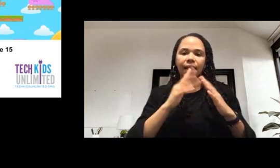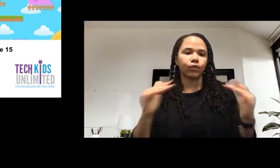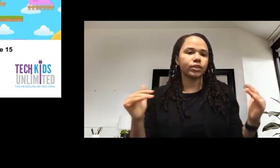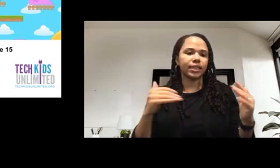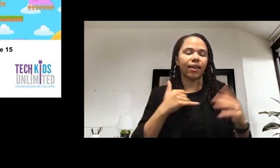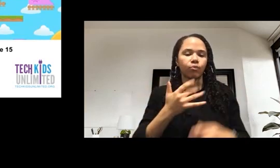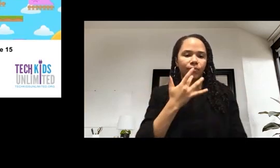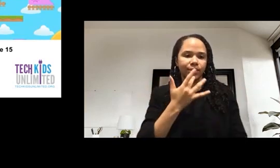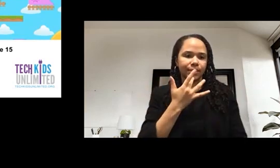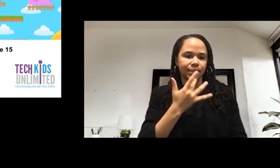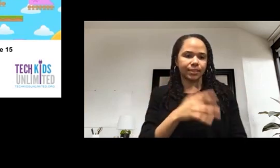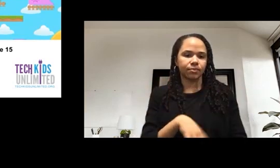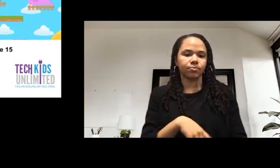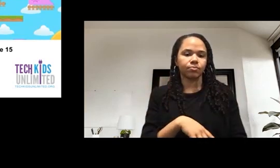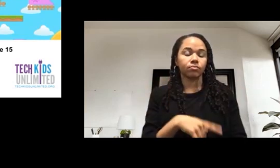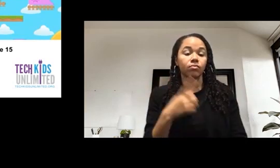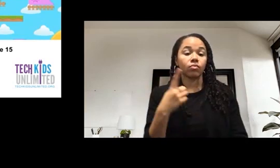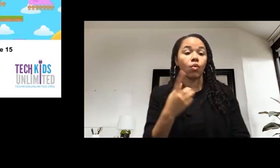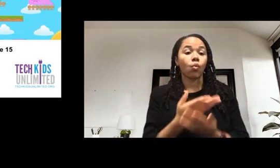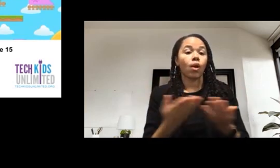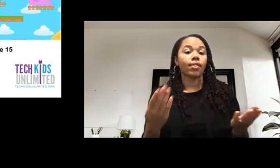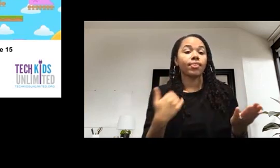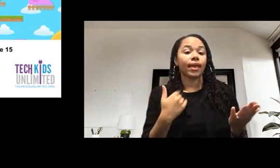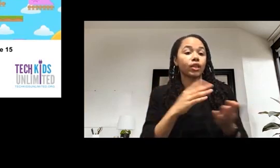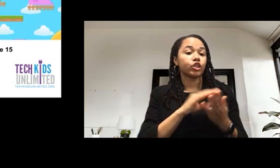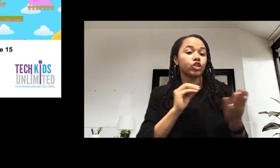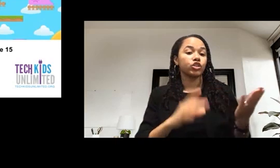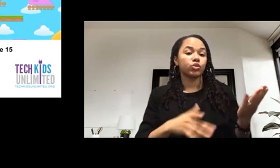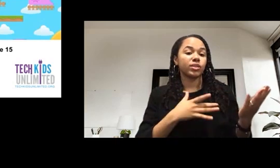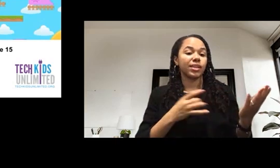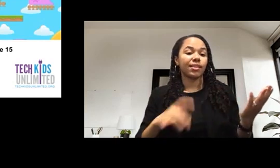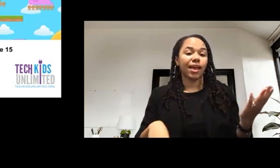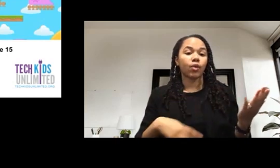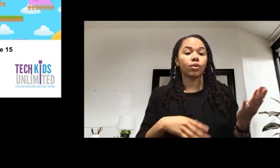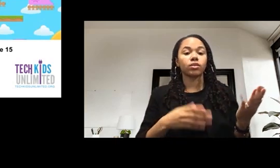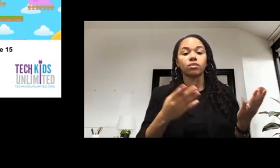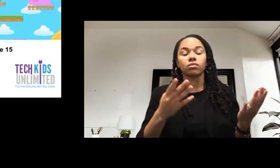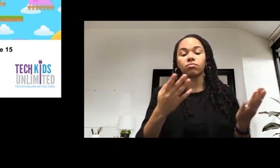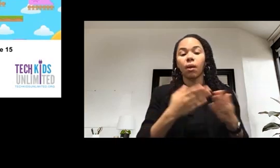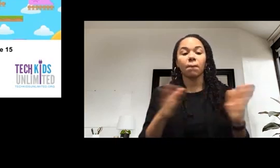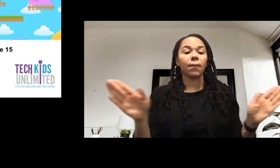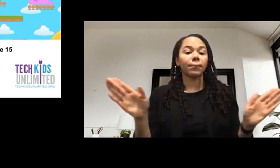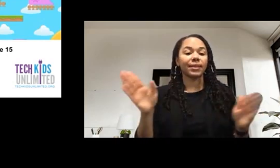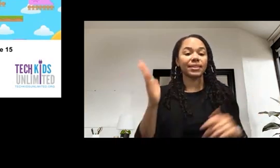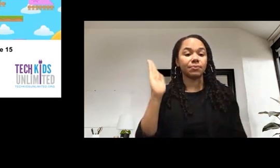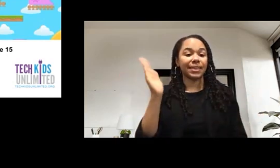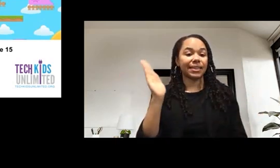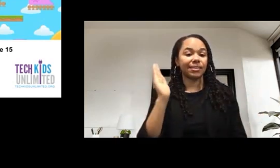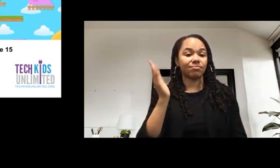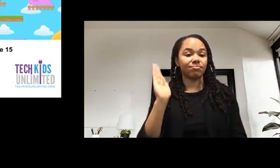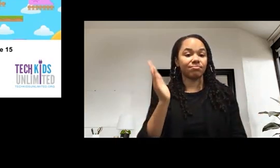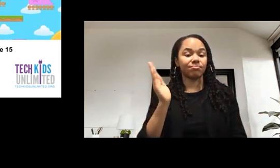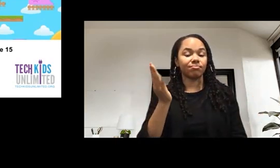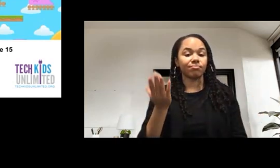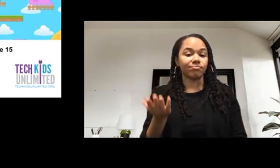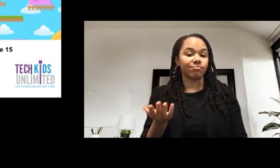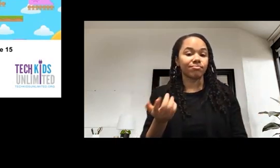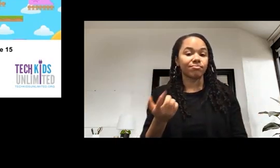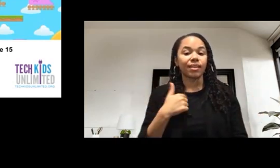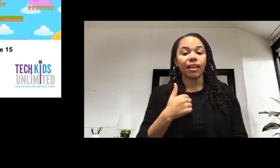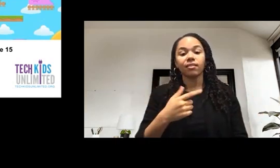indicated. The one thing that the students didn't like was just public speaking. They would rather learn